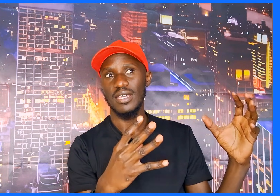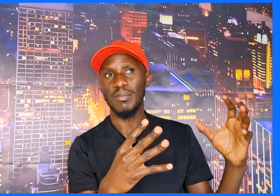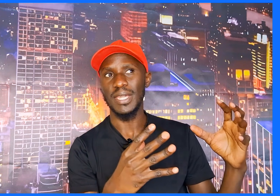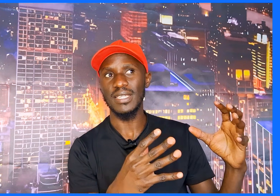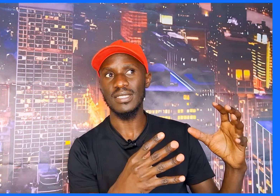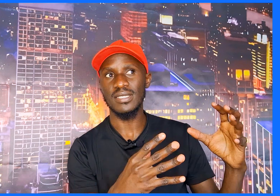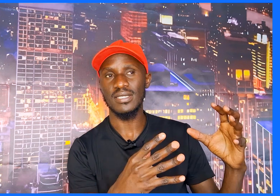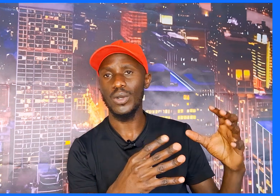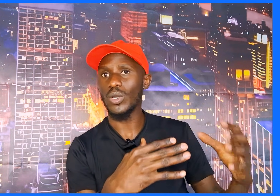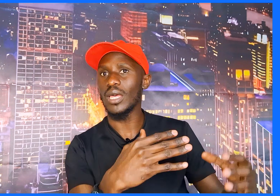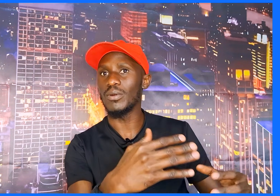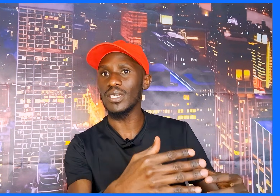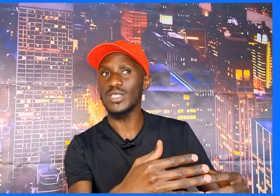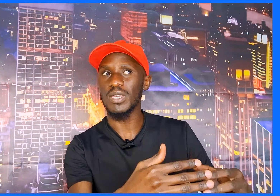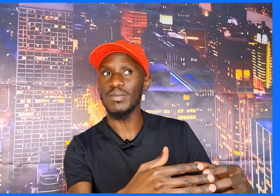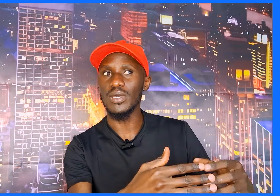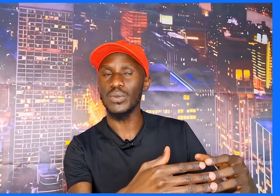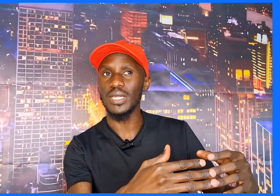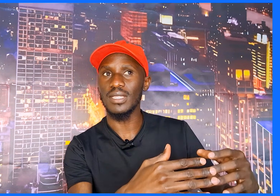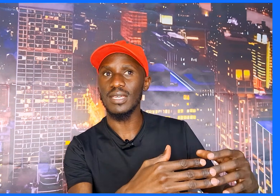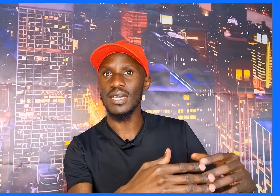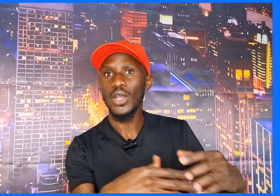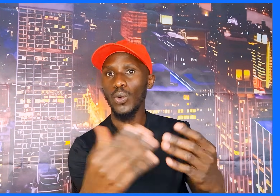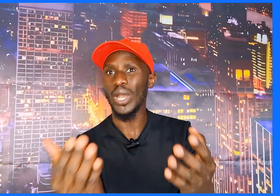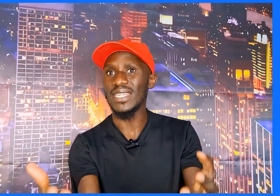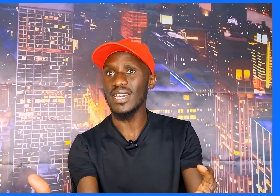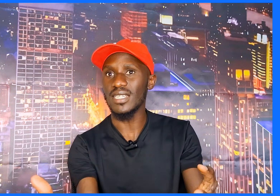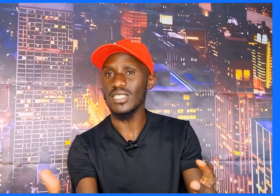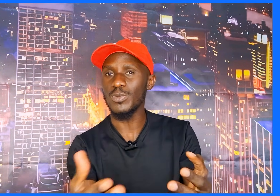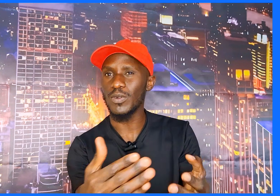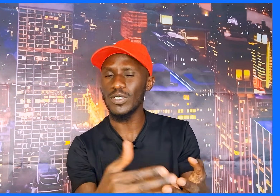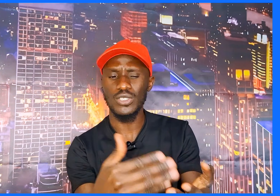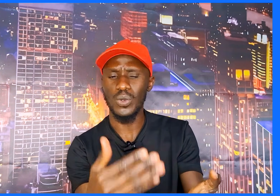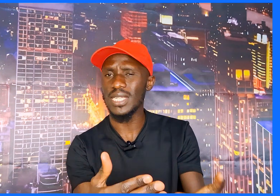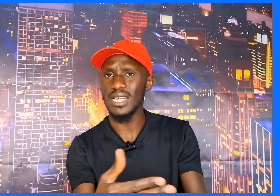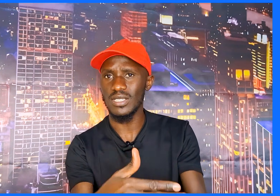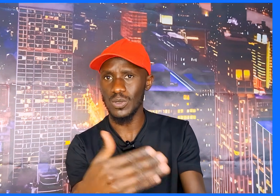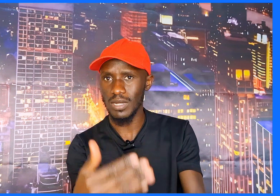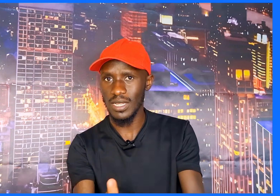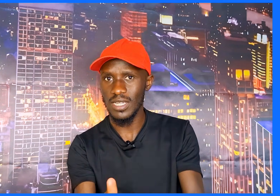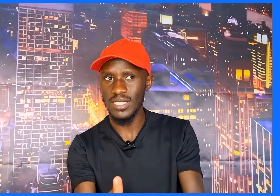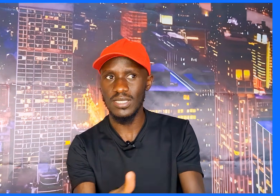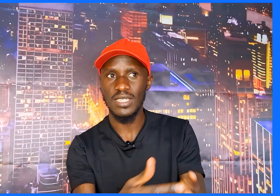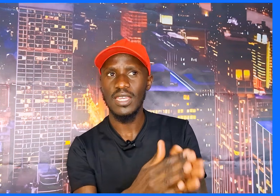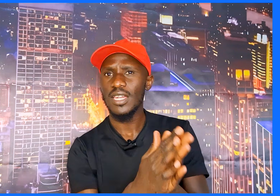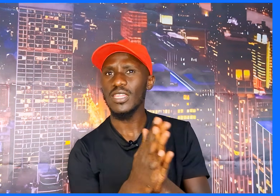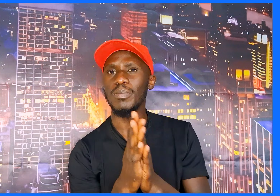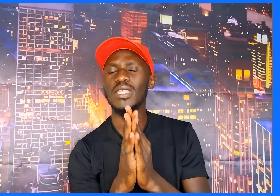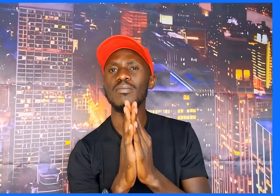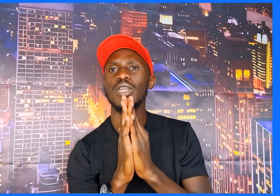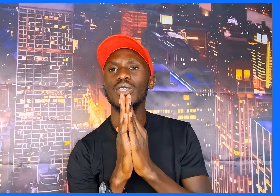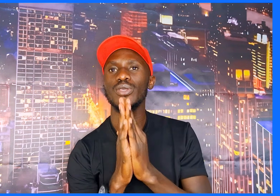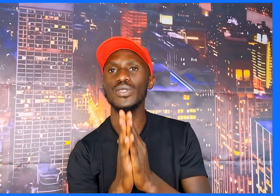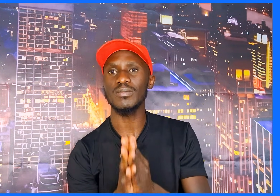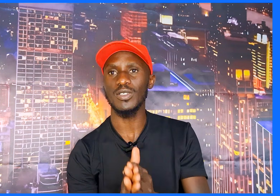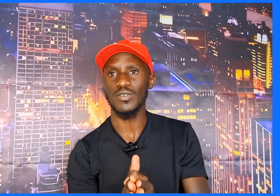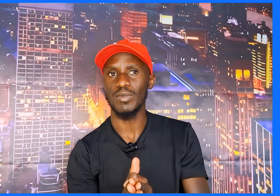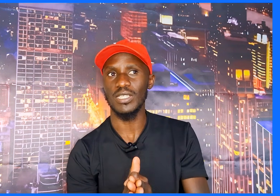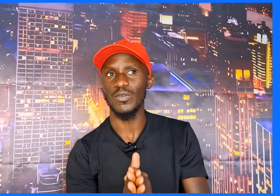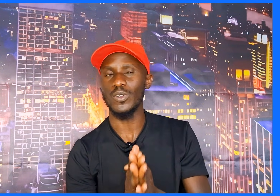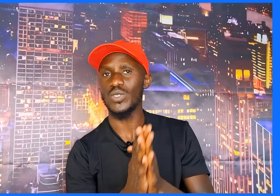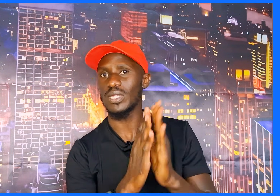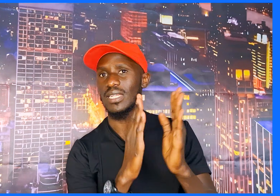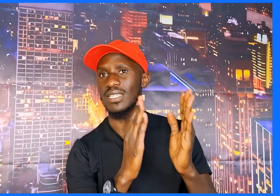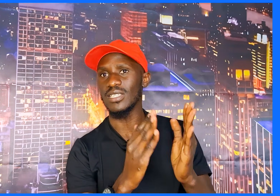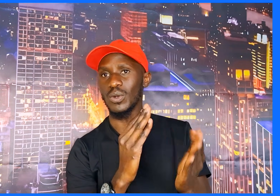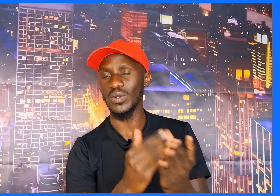tech pays or collaborates maybe with white hackers, professional white hackers or black hackers. They pay them a huge amount of